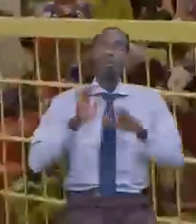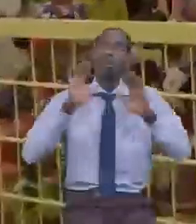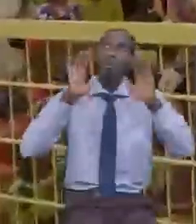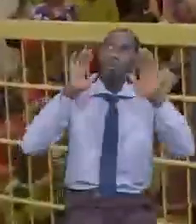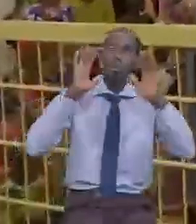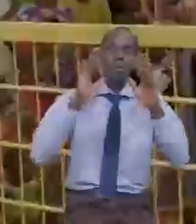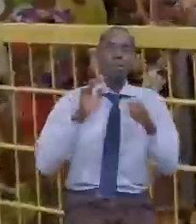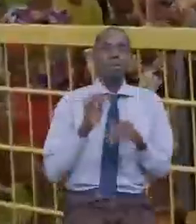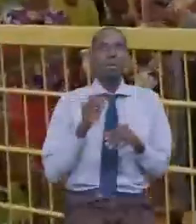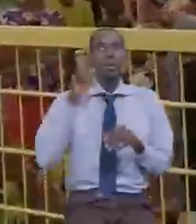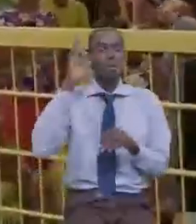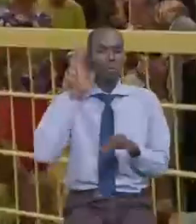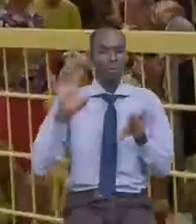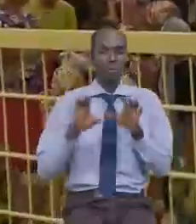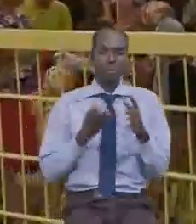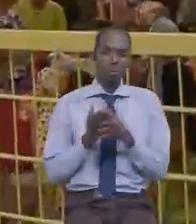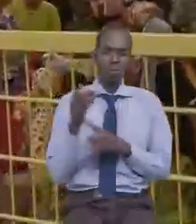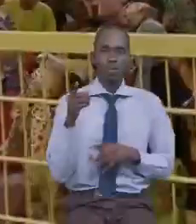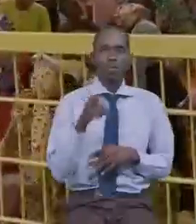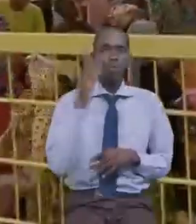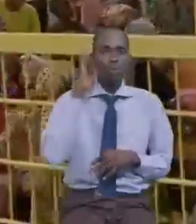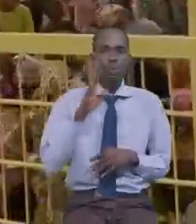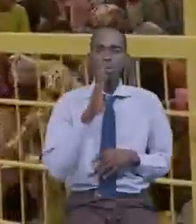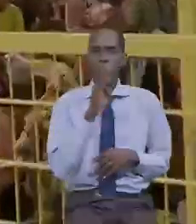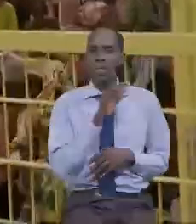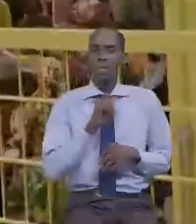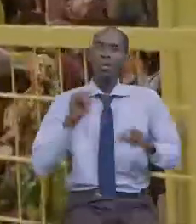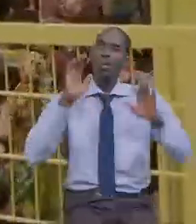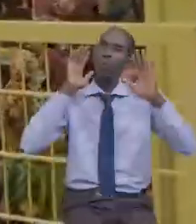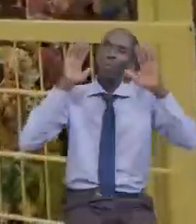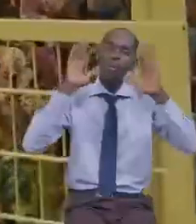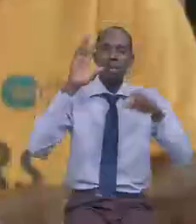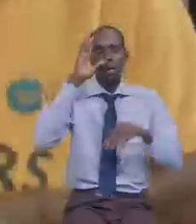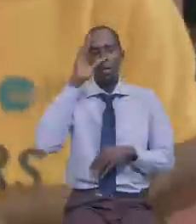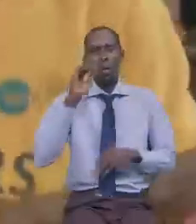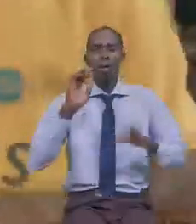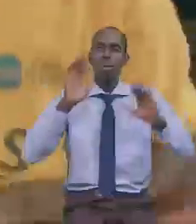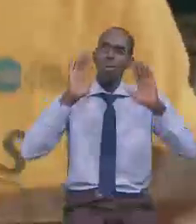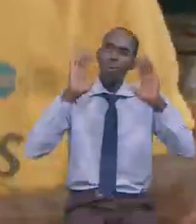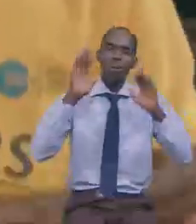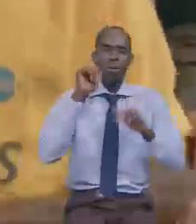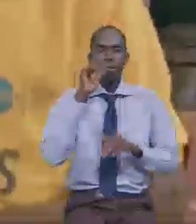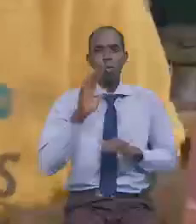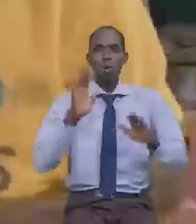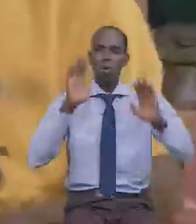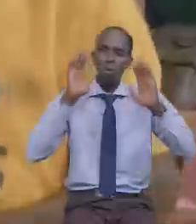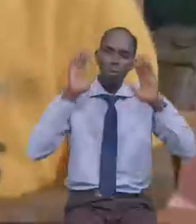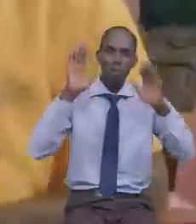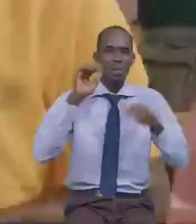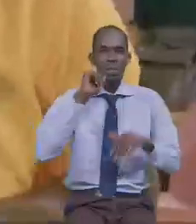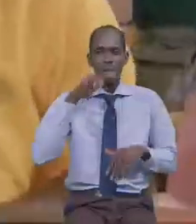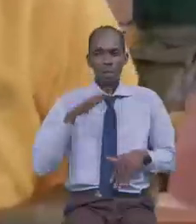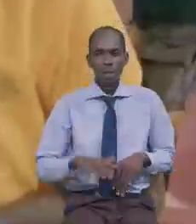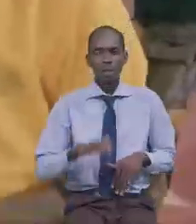you. You'll be a wonder man, a wonder woman, a wonder boy, a wonder girl, and